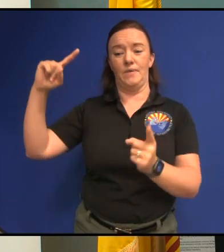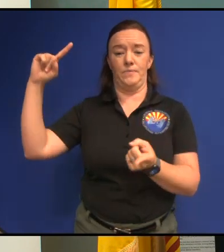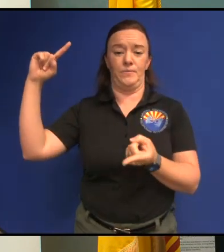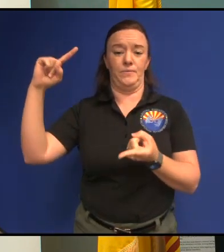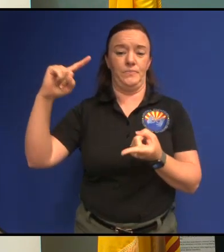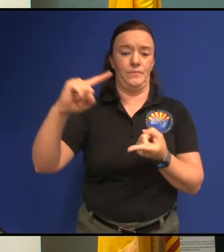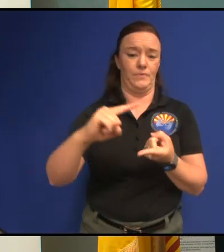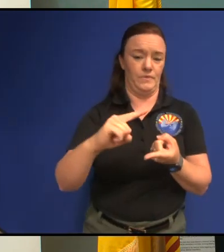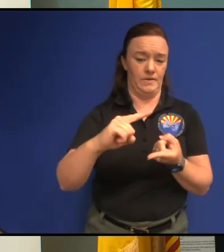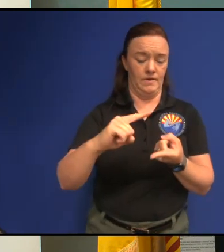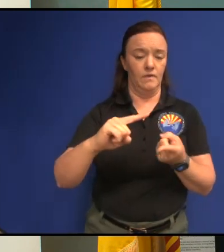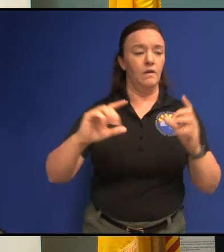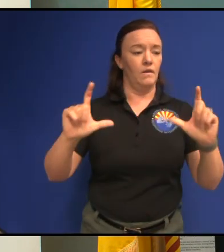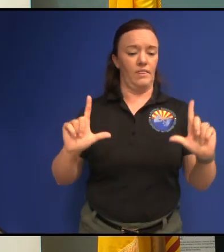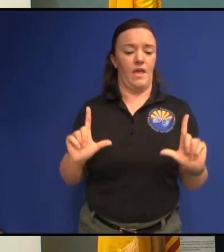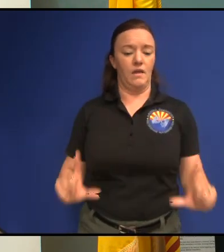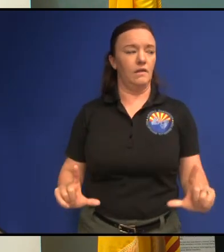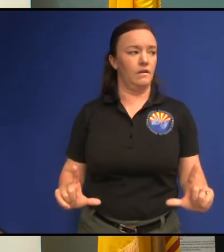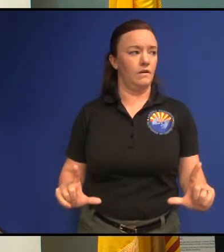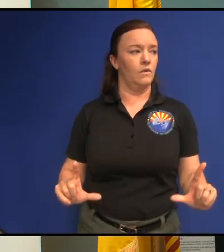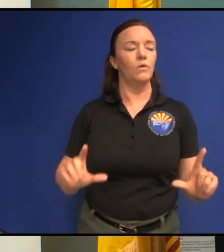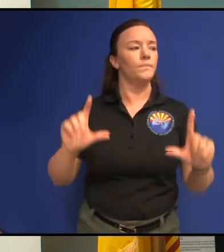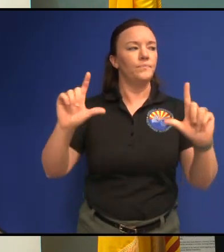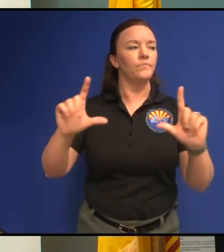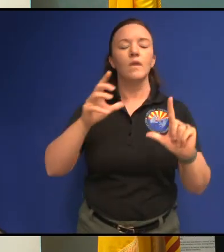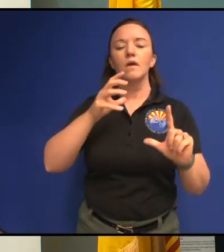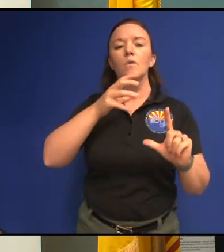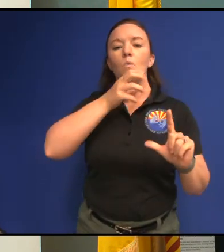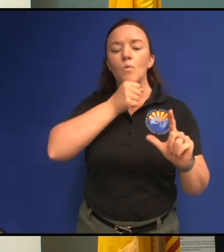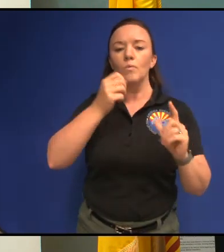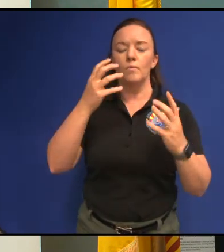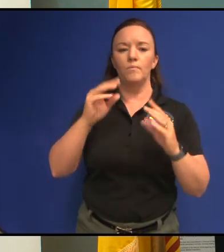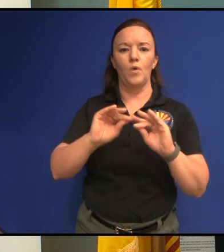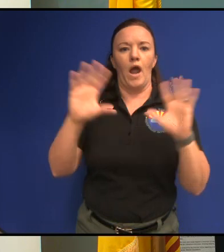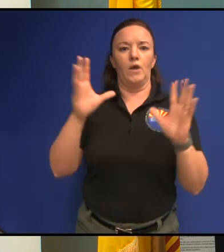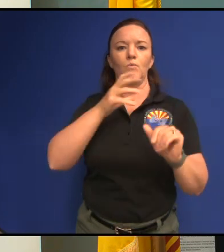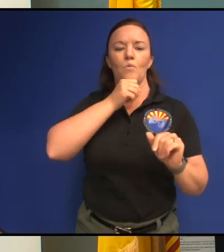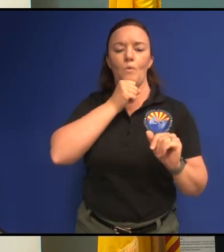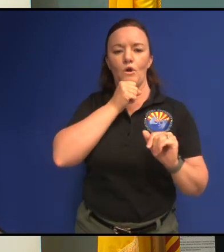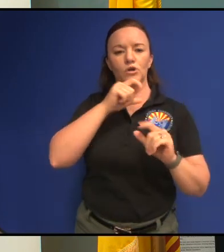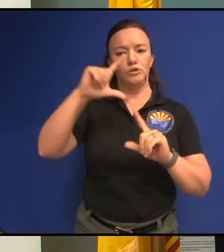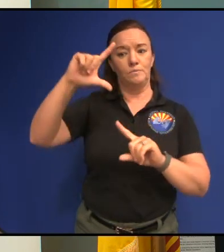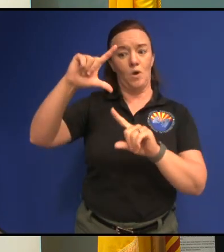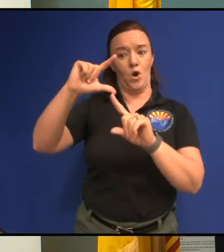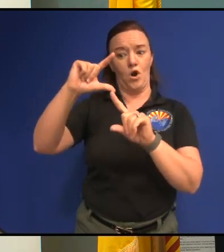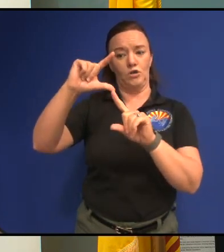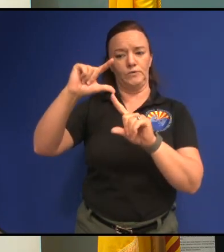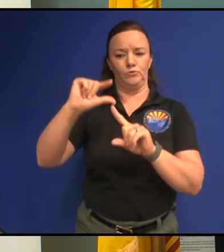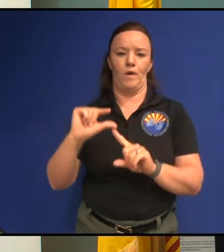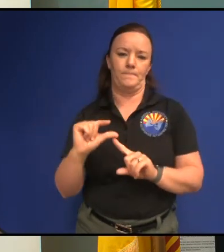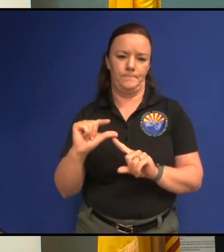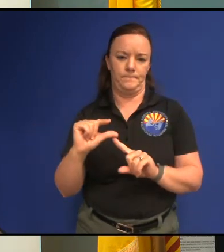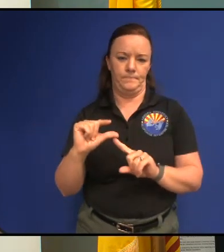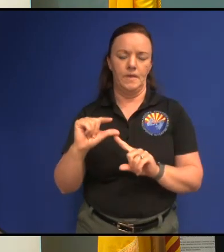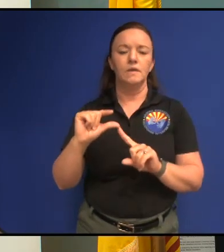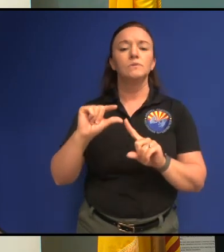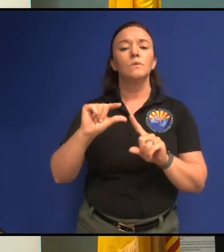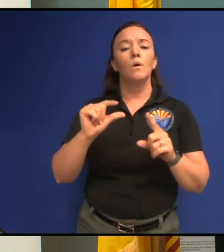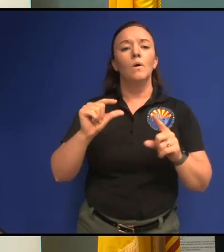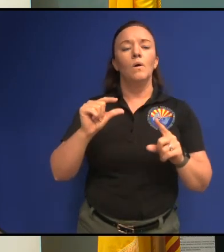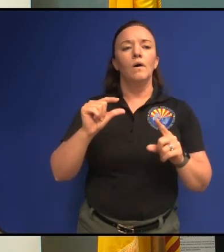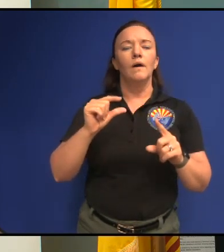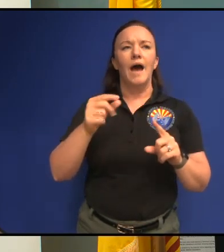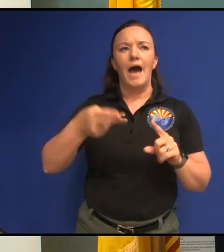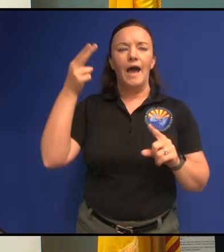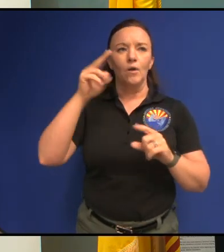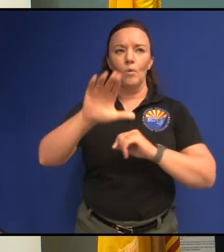are these brighter orange bars, dropping, so that higher overnight recoveries, or my